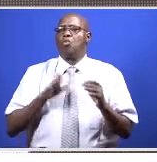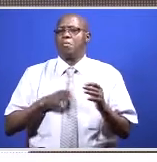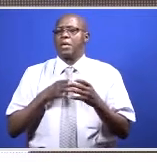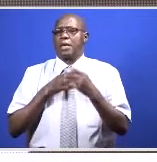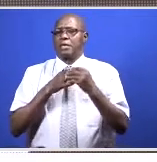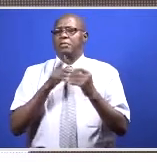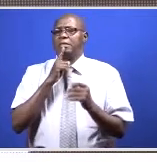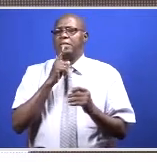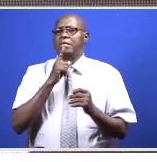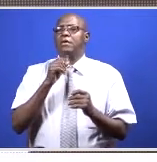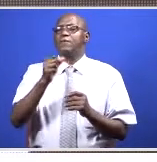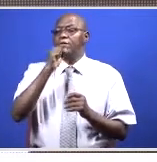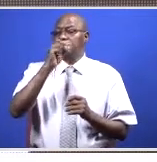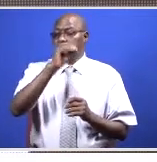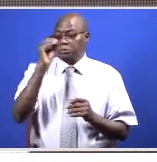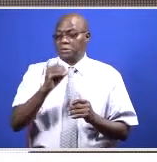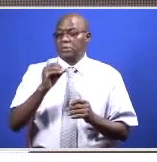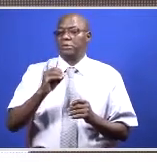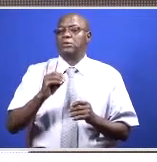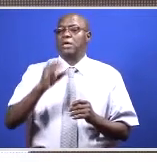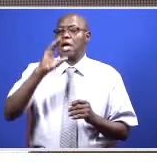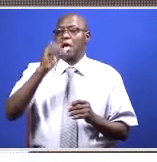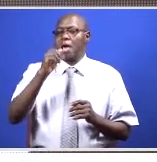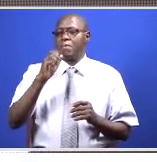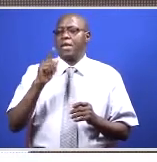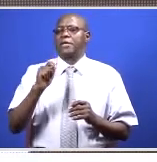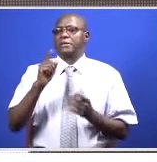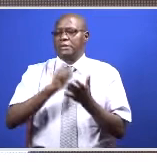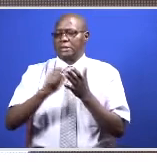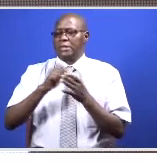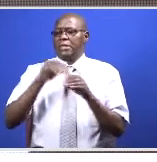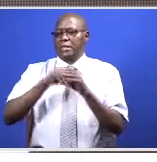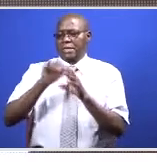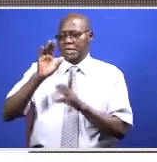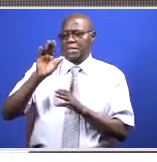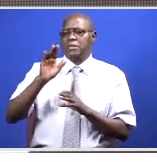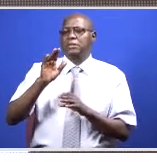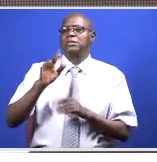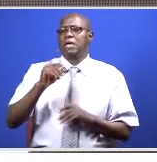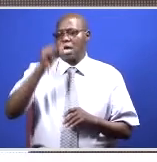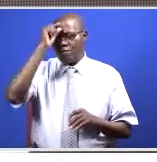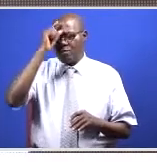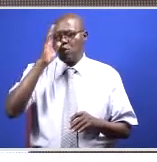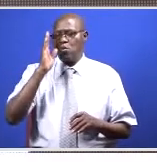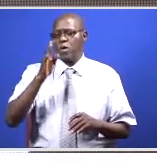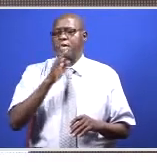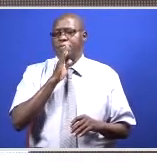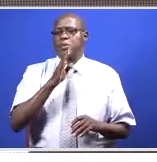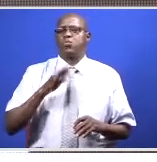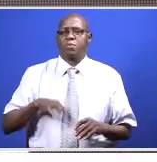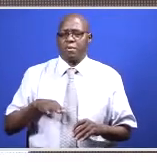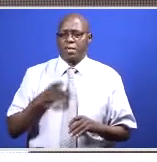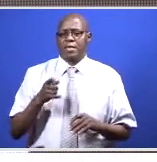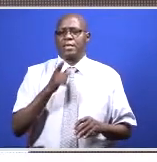that 50% of cabinet secretaries in his government will be women. While speaking to residents, Ruto made promises to solve water